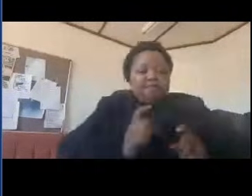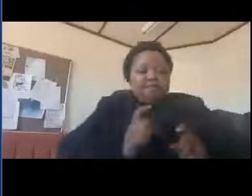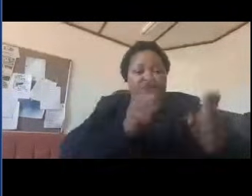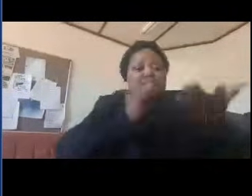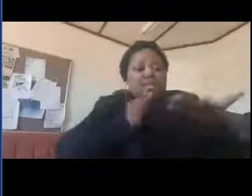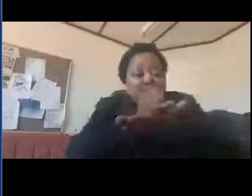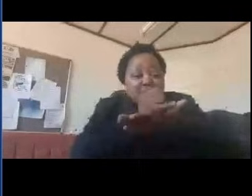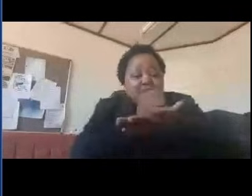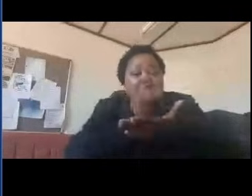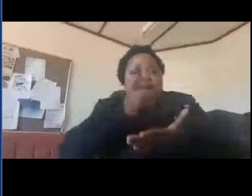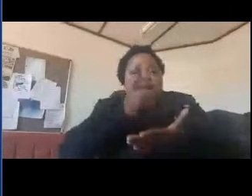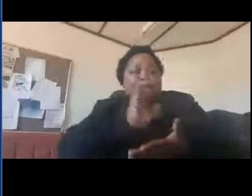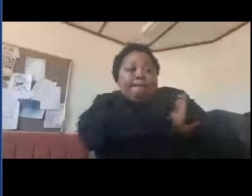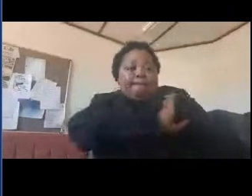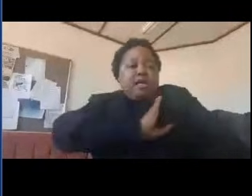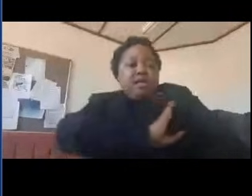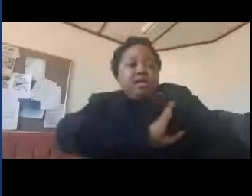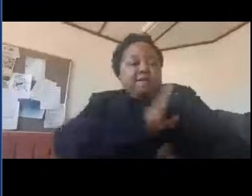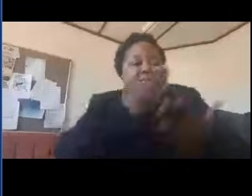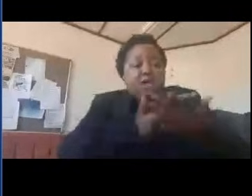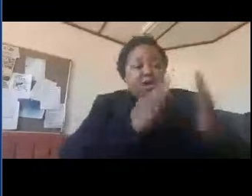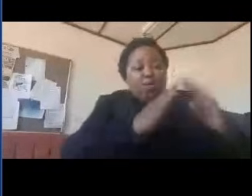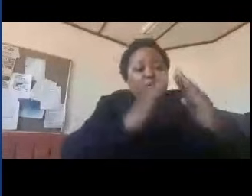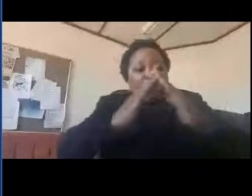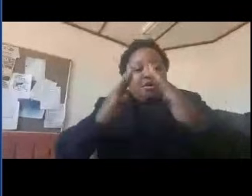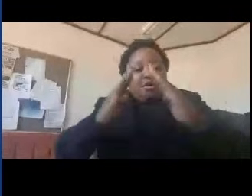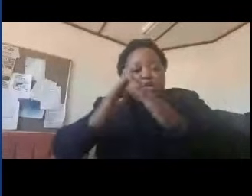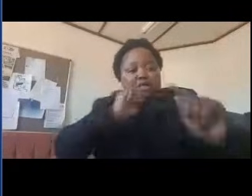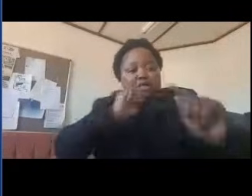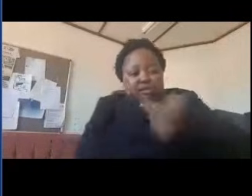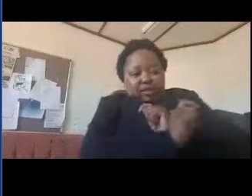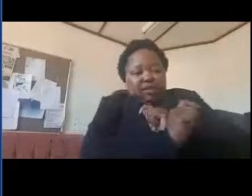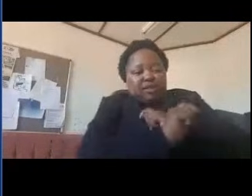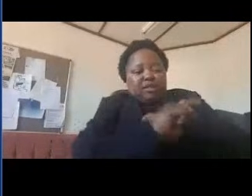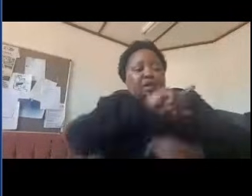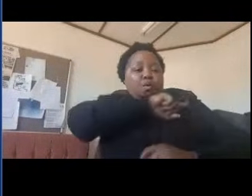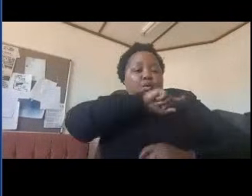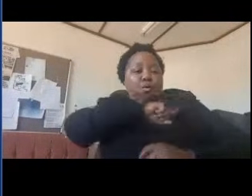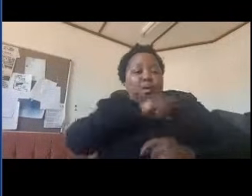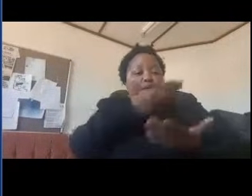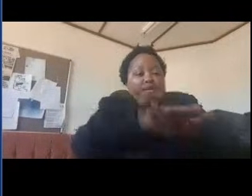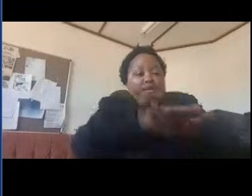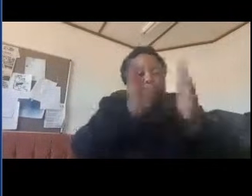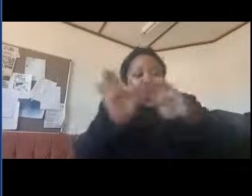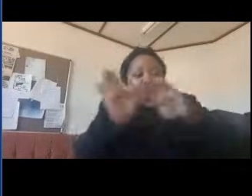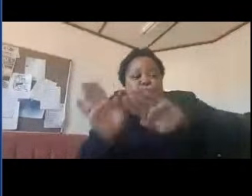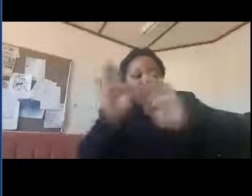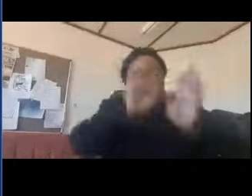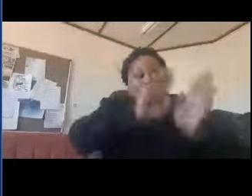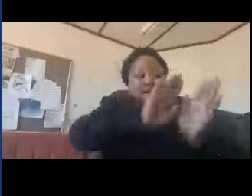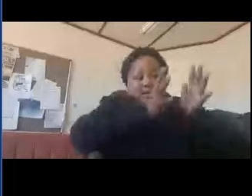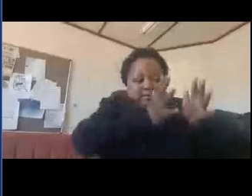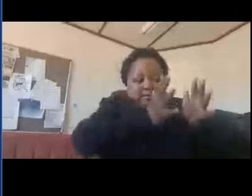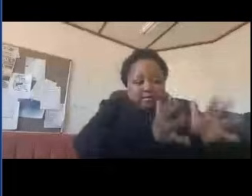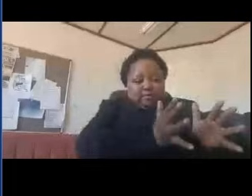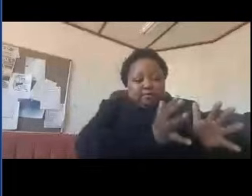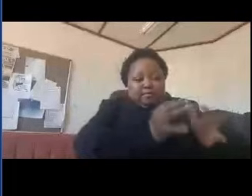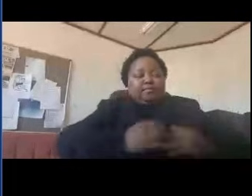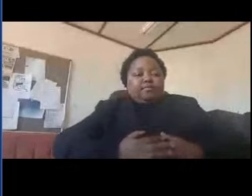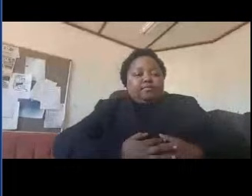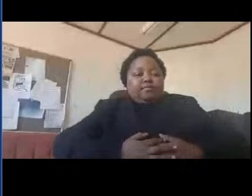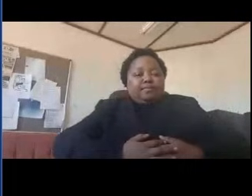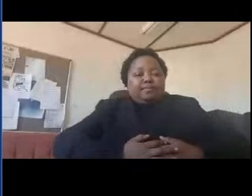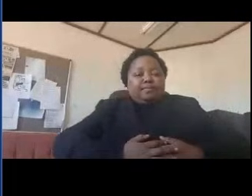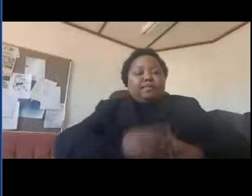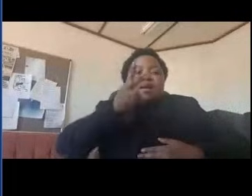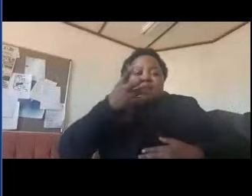community behavior from bystanders to protect us. It makes